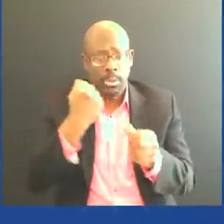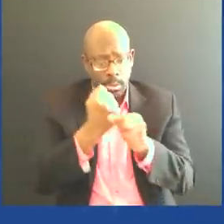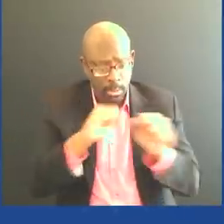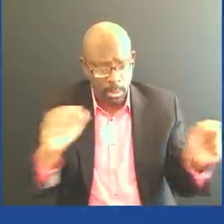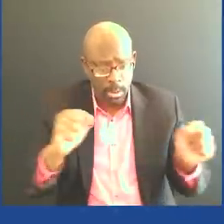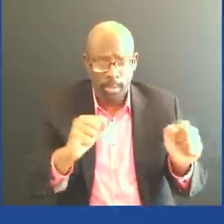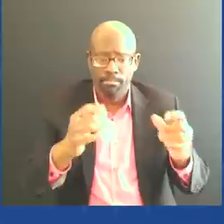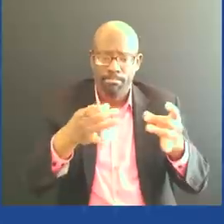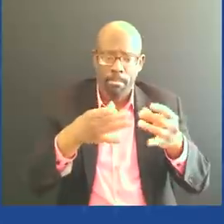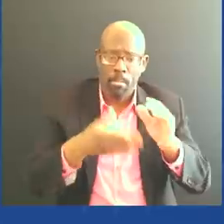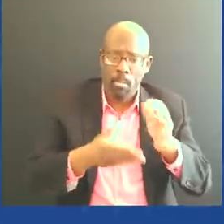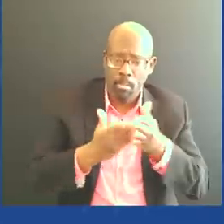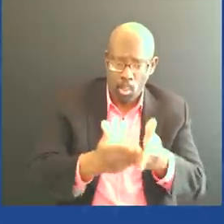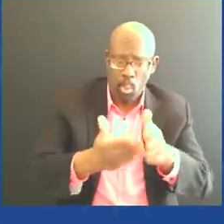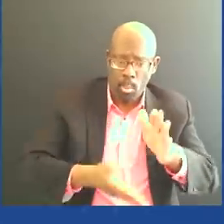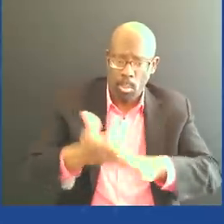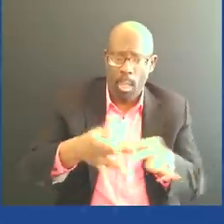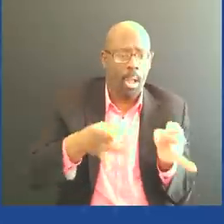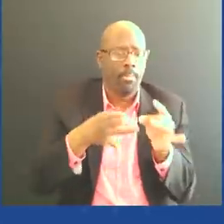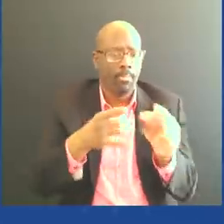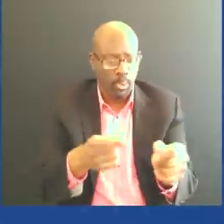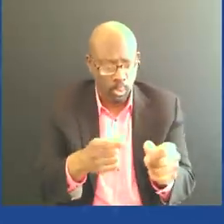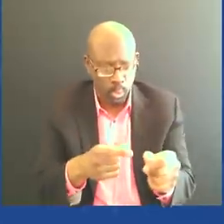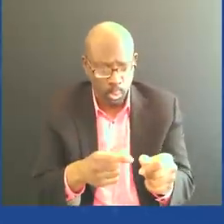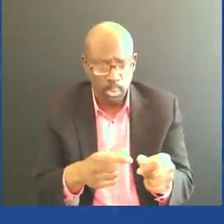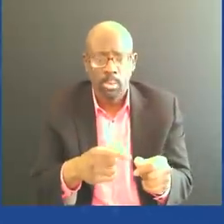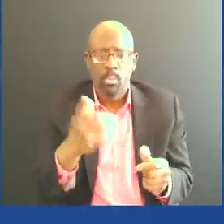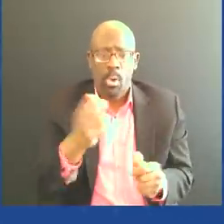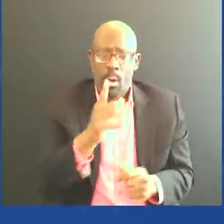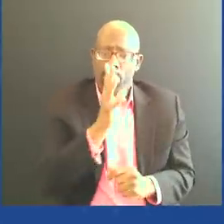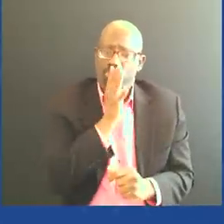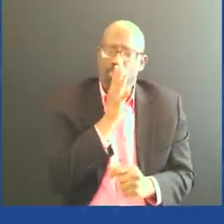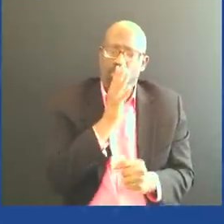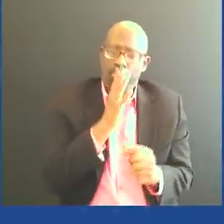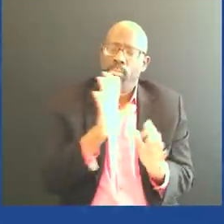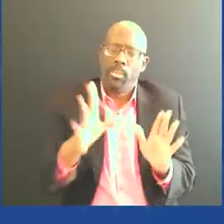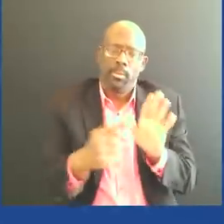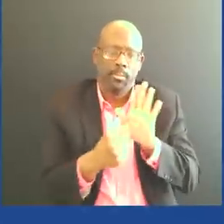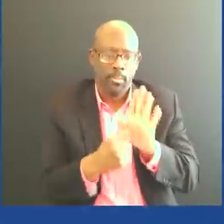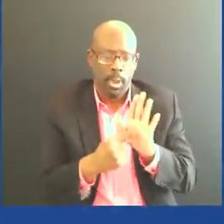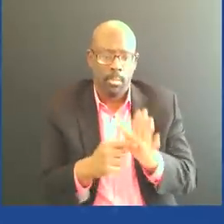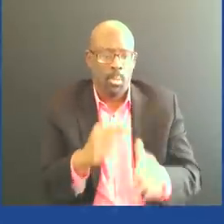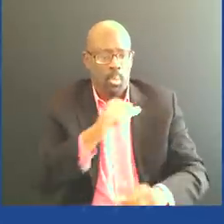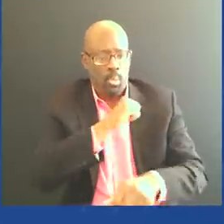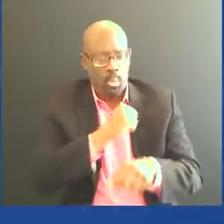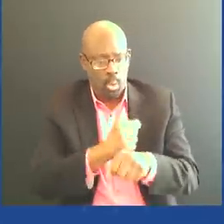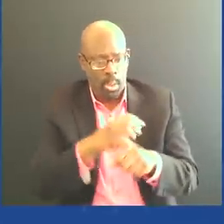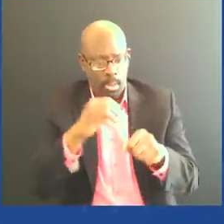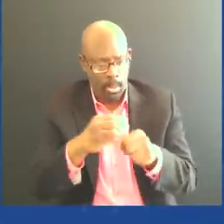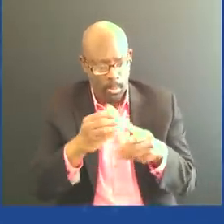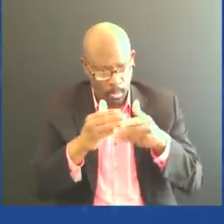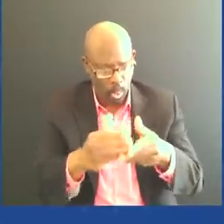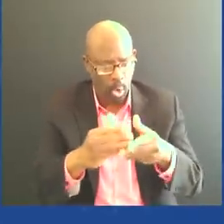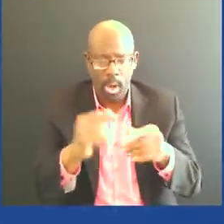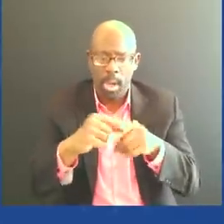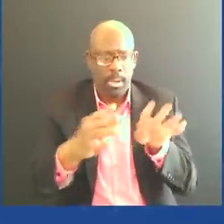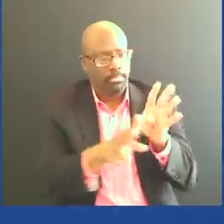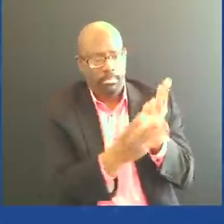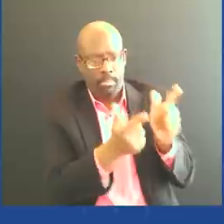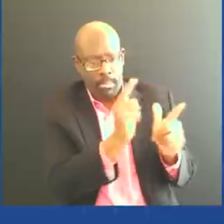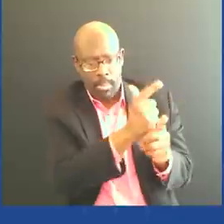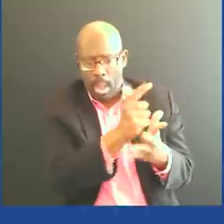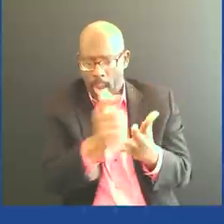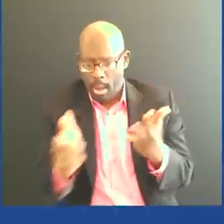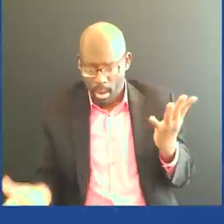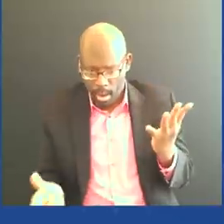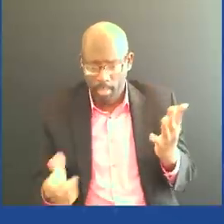the traditional symbol of an Officer of the Deck's authority in a ship of the line. Captain Thomas Carper, United States Navy retired and United States Senator,